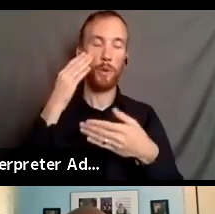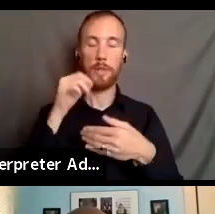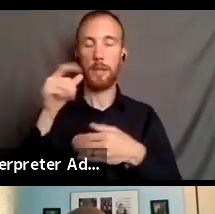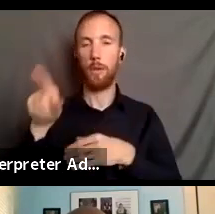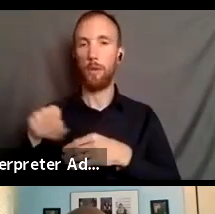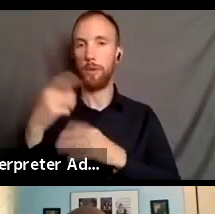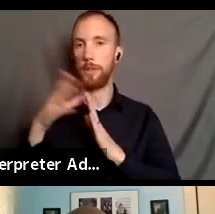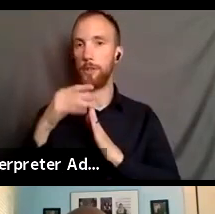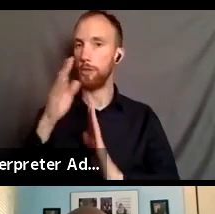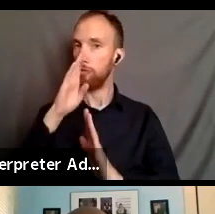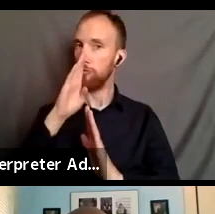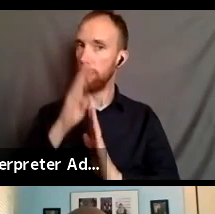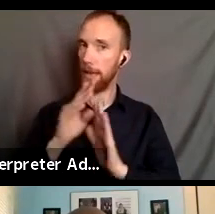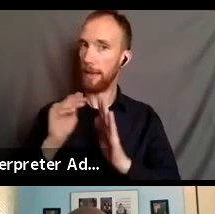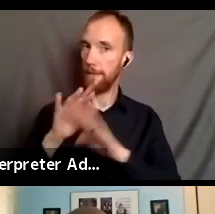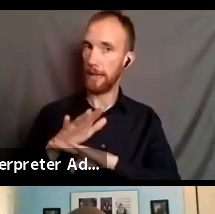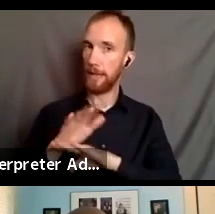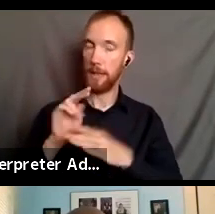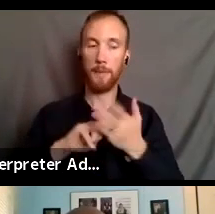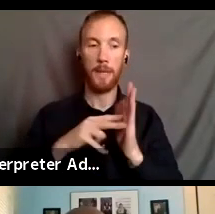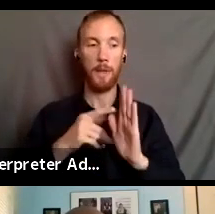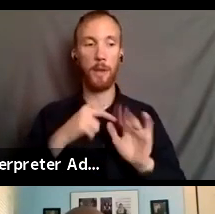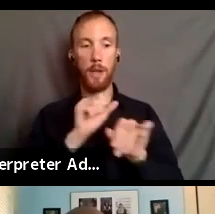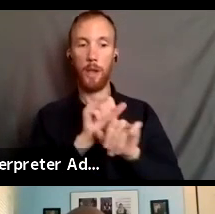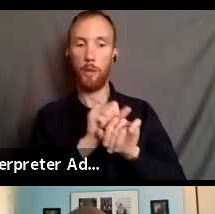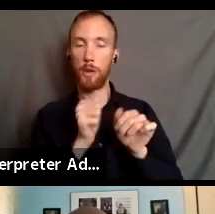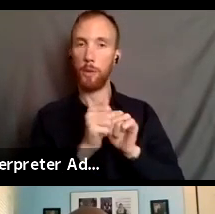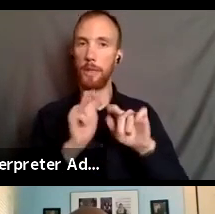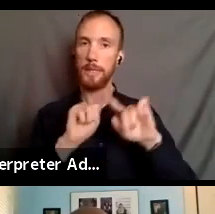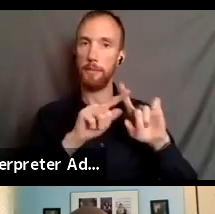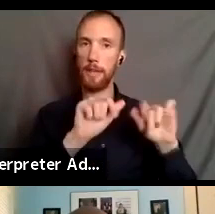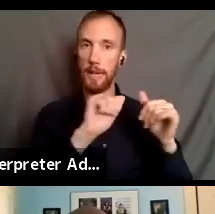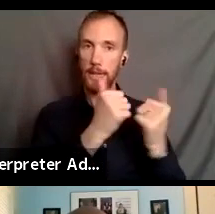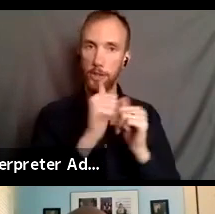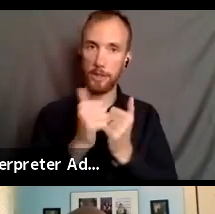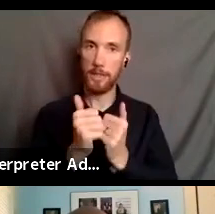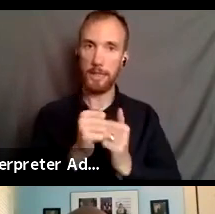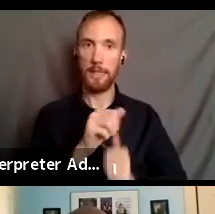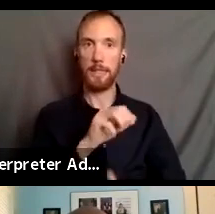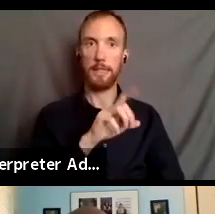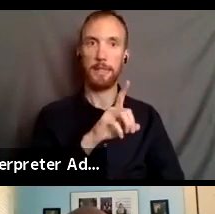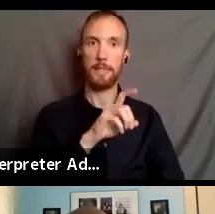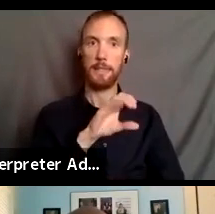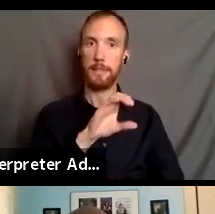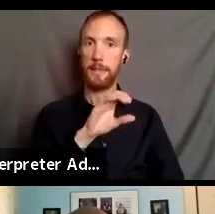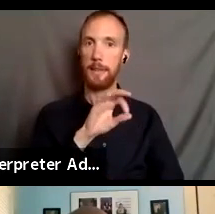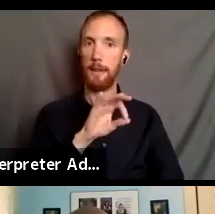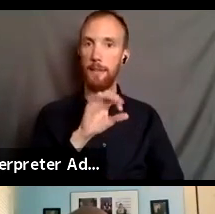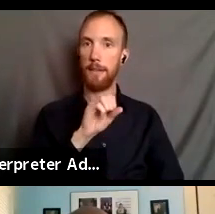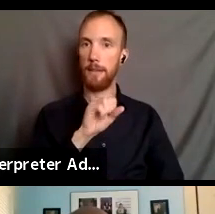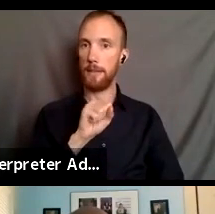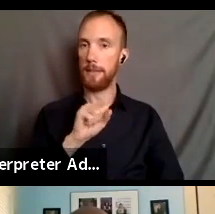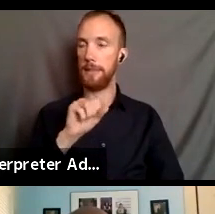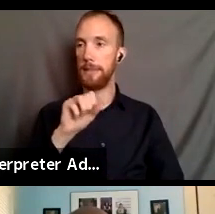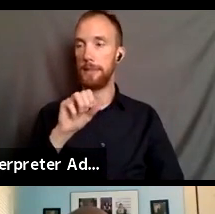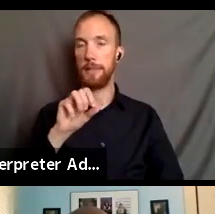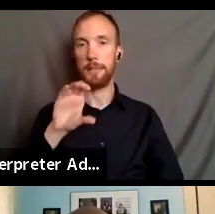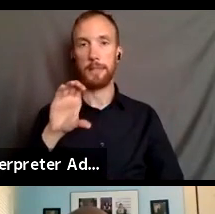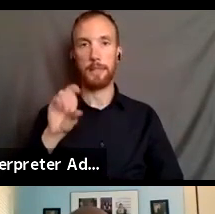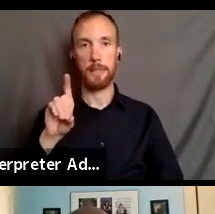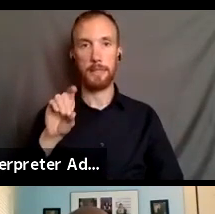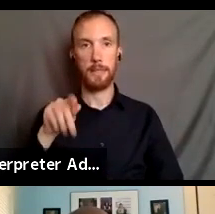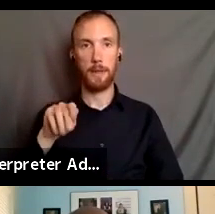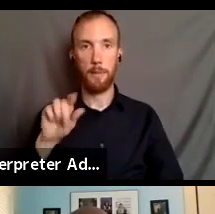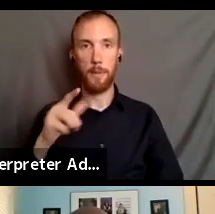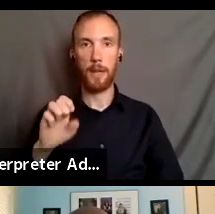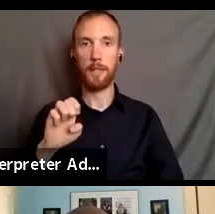we do work with agencies including our sister agencies in dfss and cdph to broker and connects families to